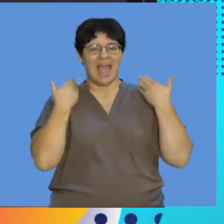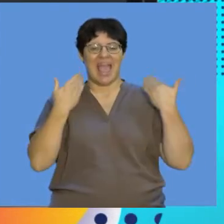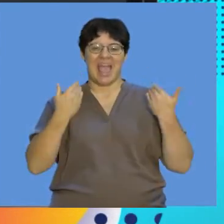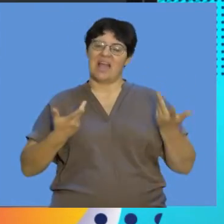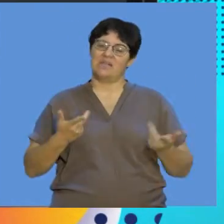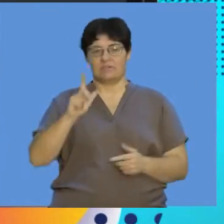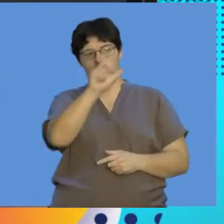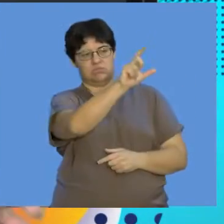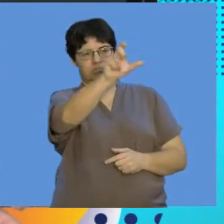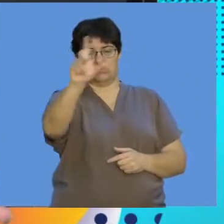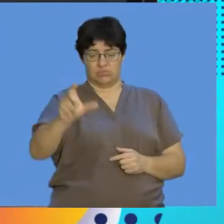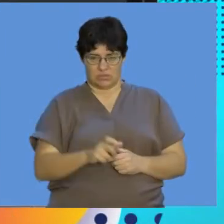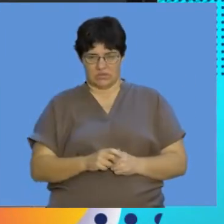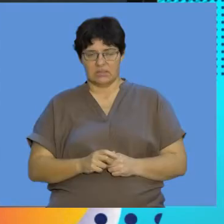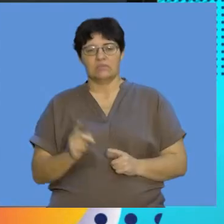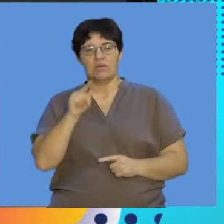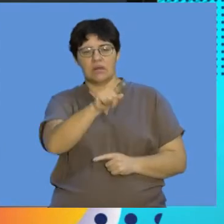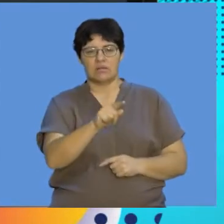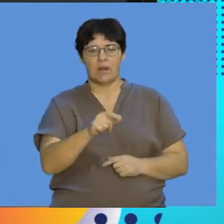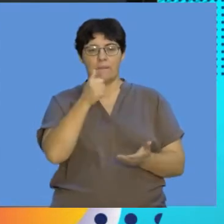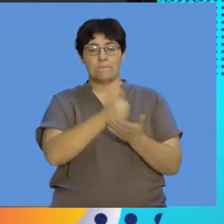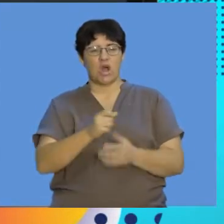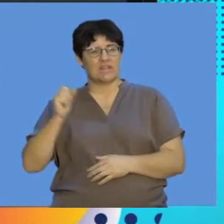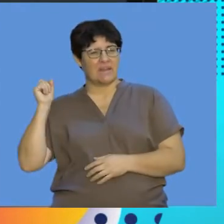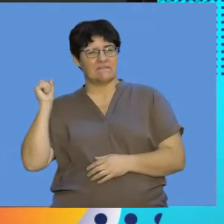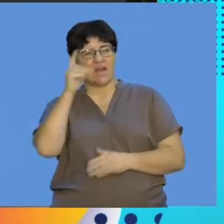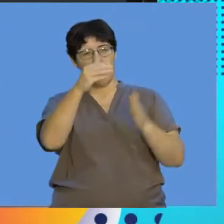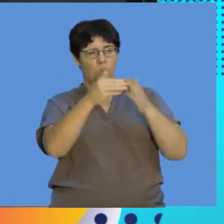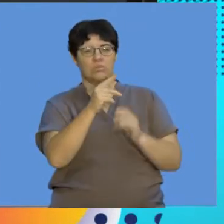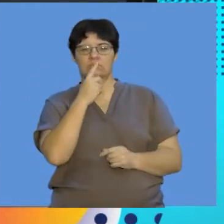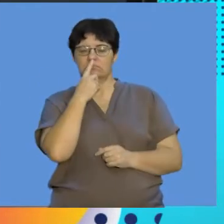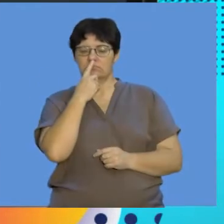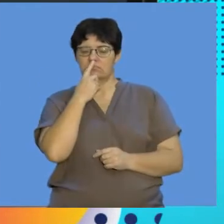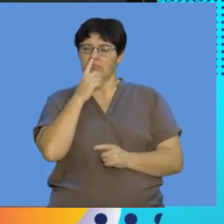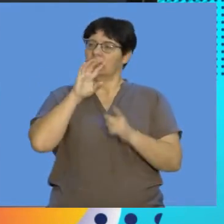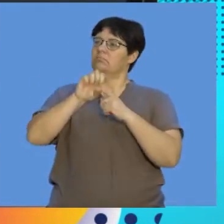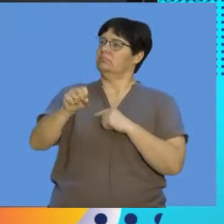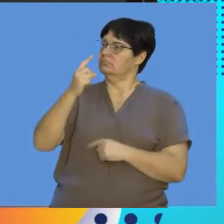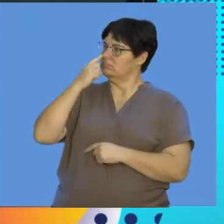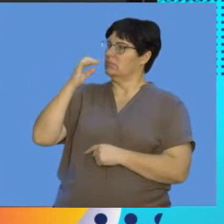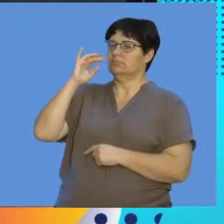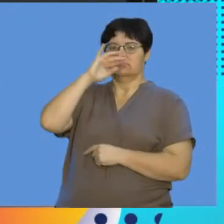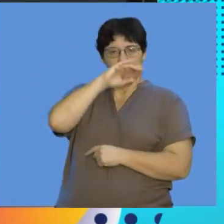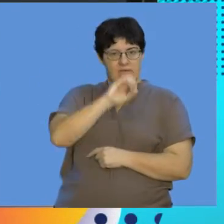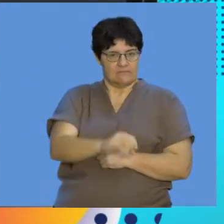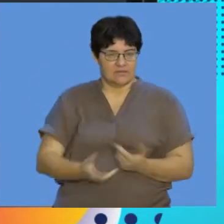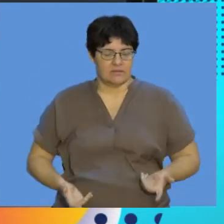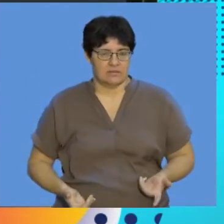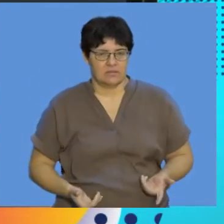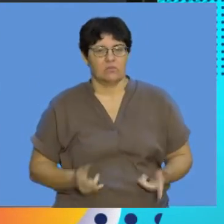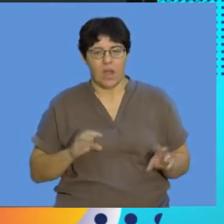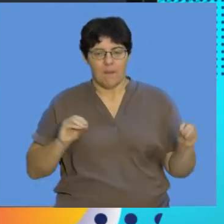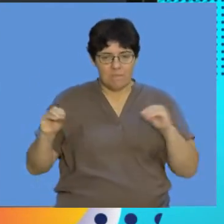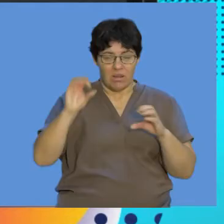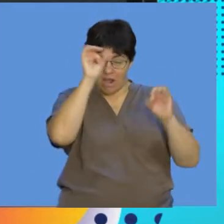After a couple of, seconds, the person sitting right at the corner will observe the smell. So it says something about the movement of the particles.